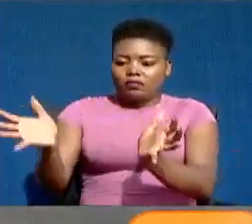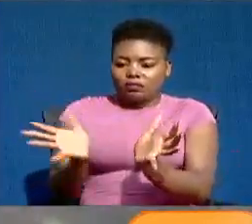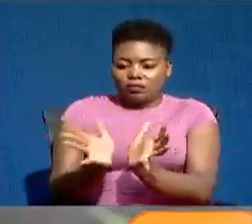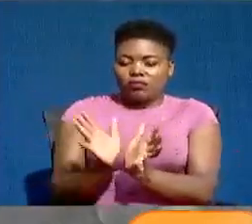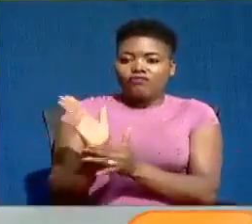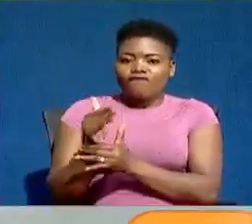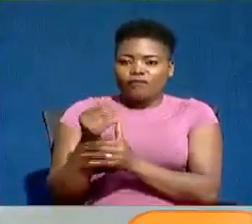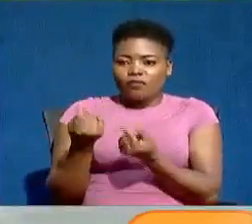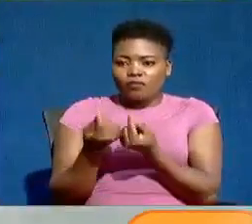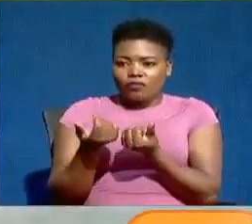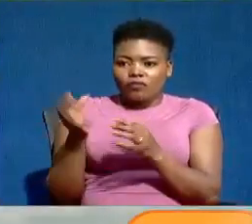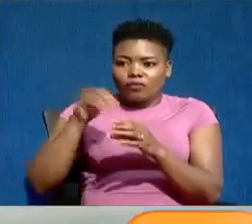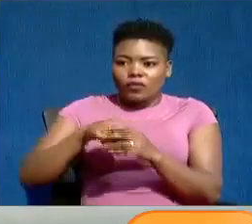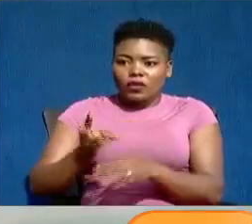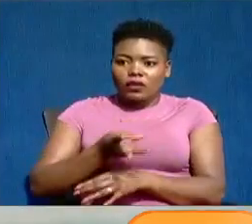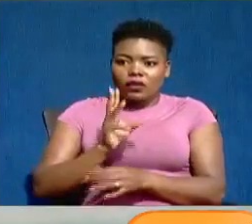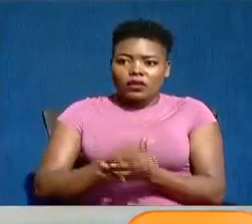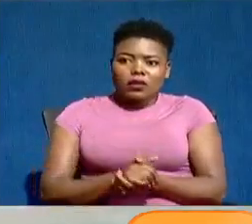fingerlings.